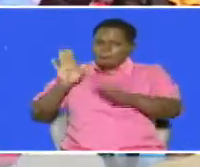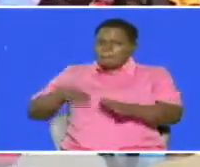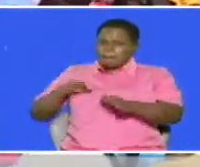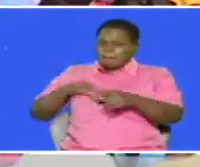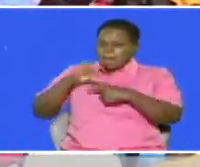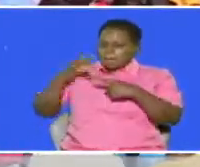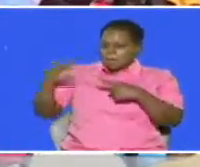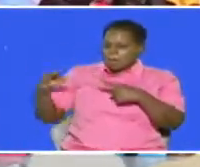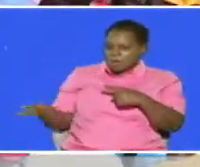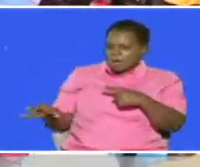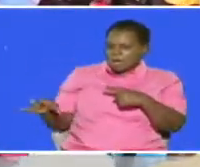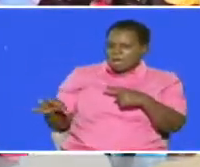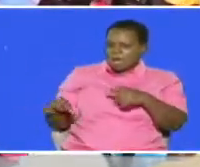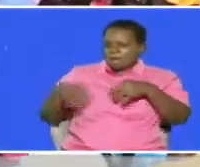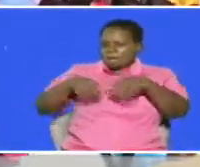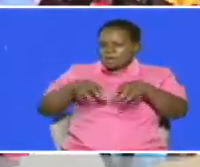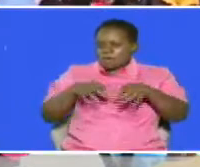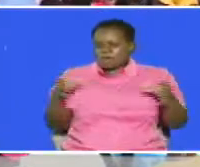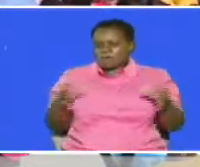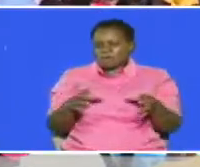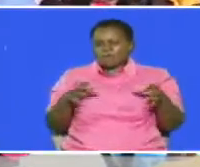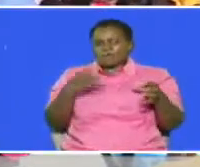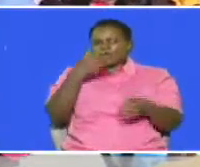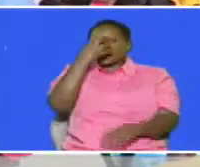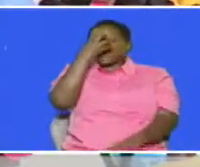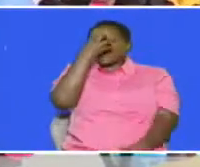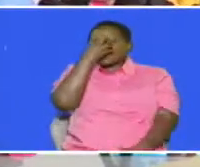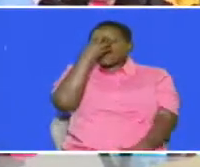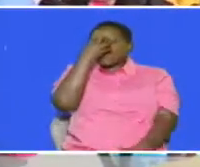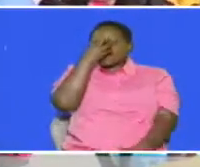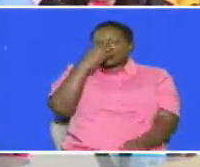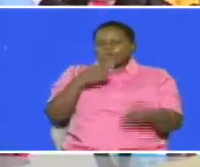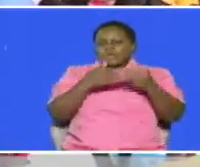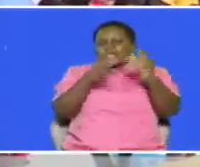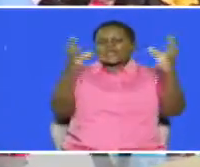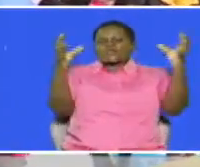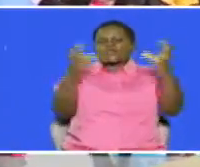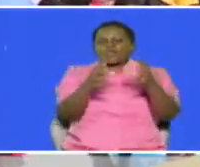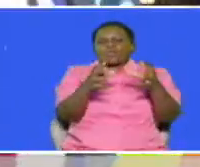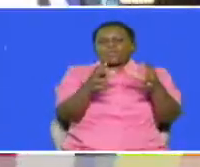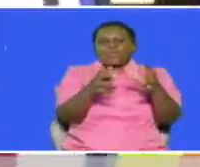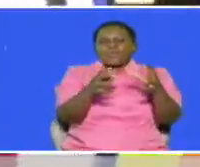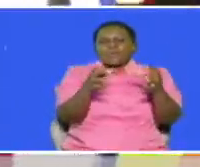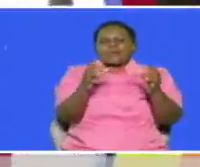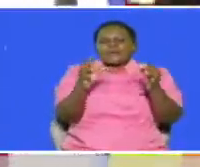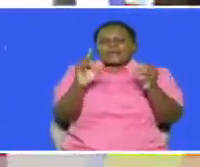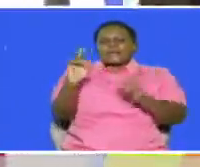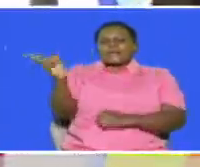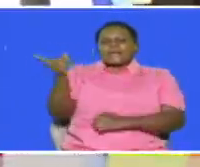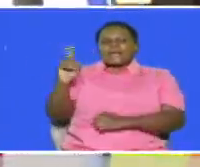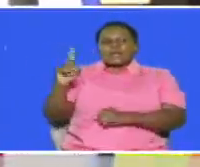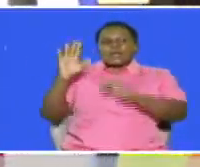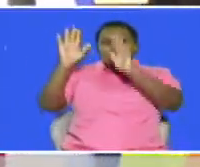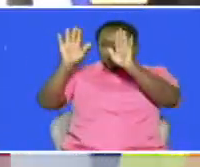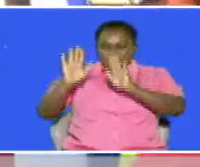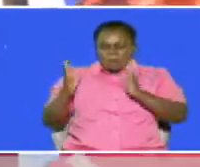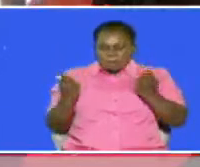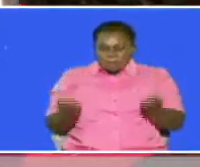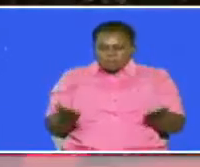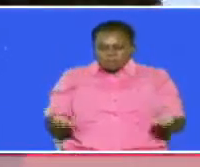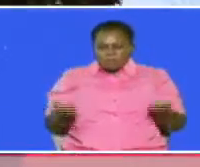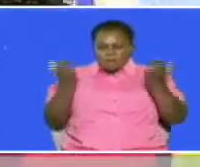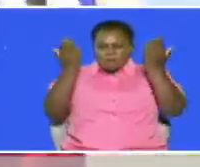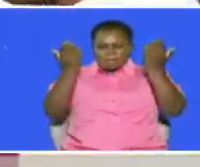mboga. Na mtu ya boda. Deputy President William Ruto led his Kenya Kwanza team here in the capital, popularizing the bottom-up